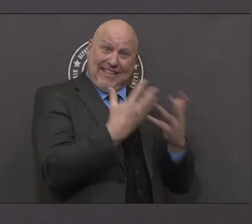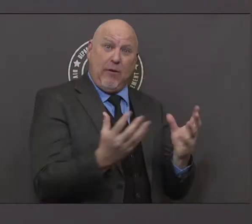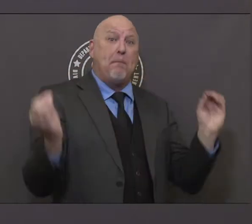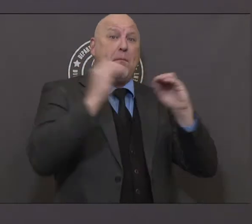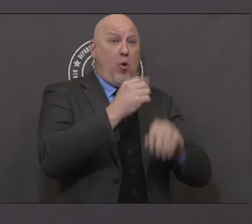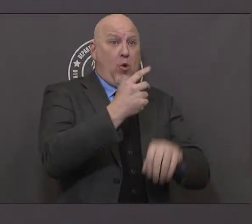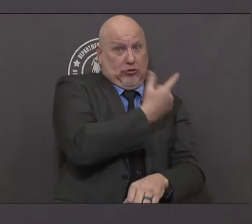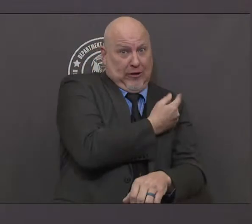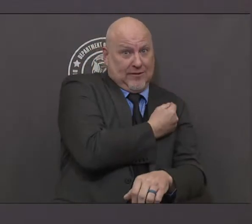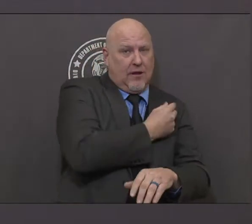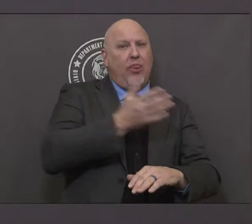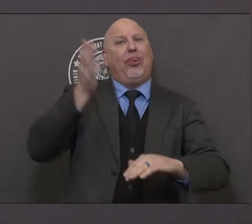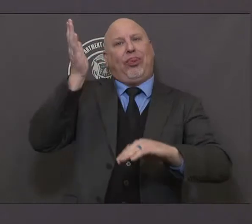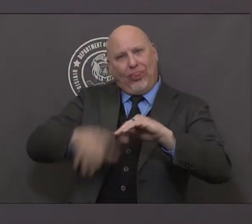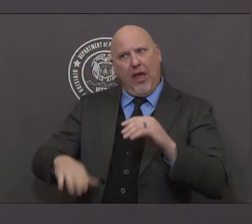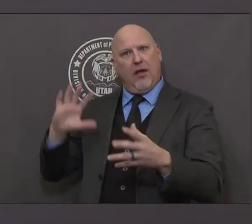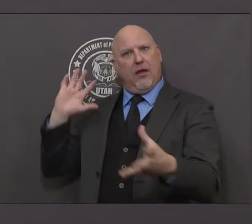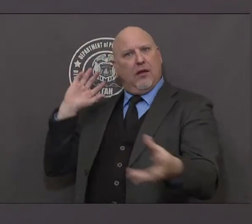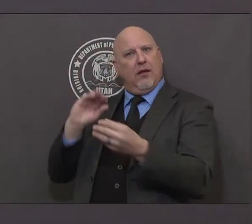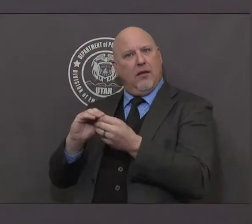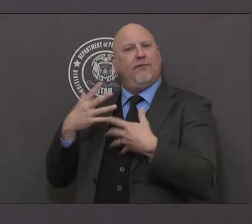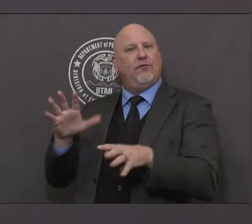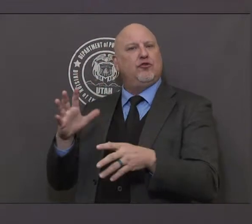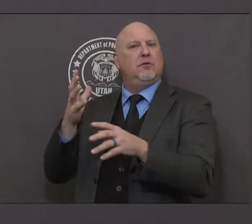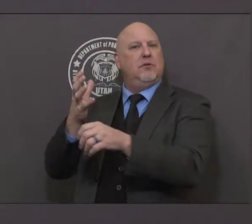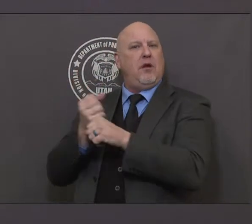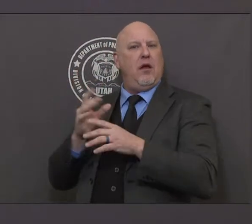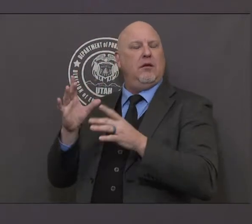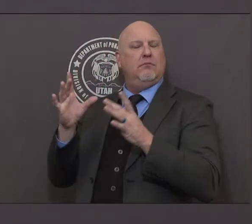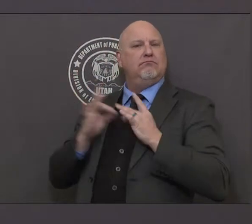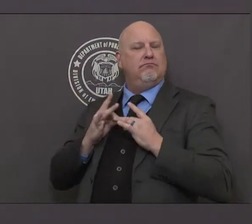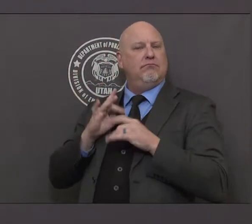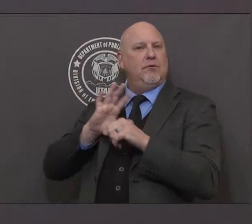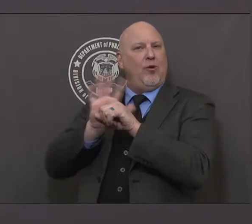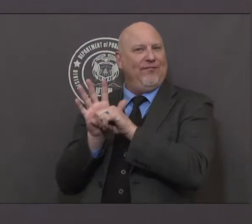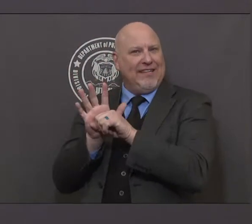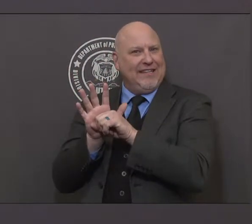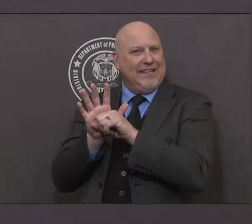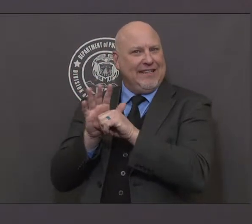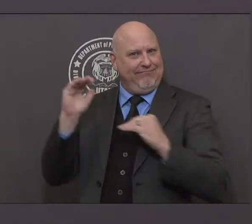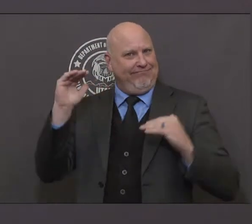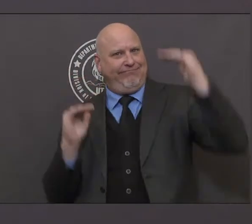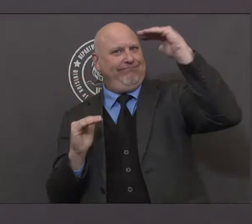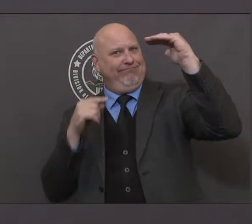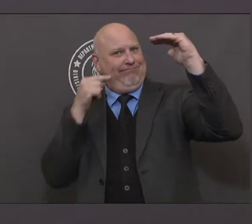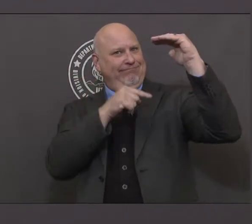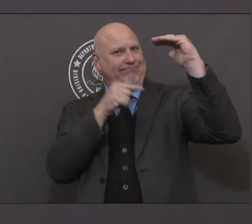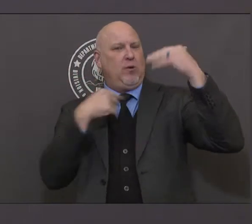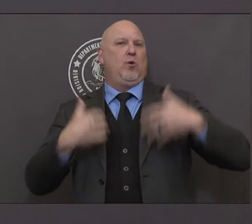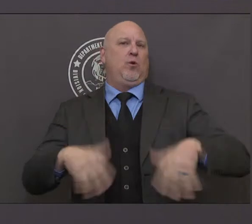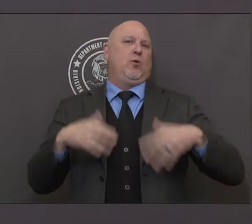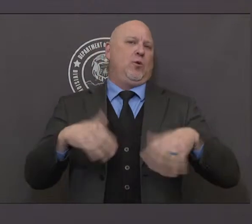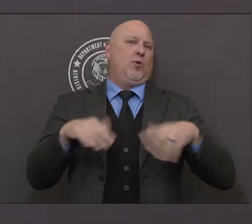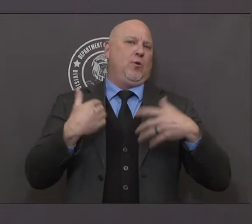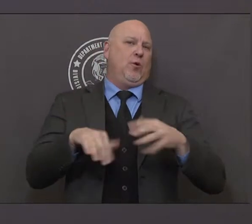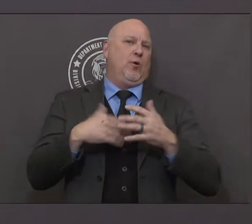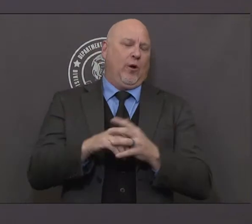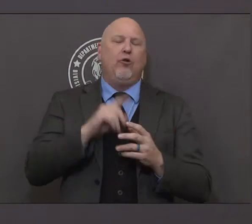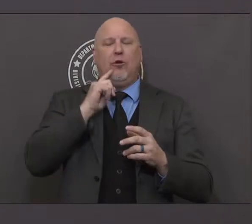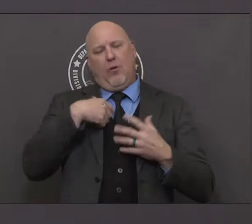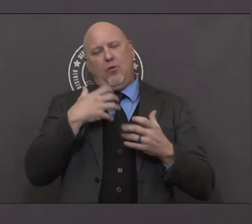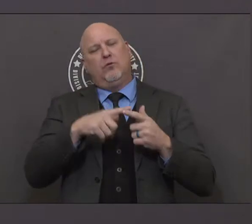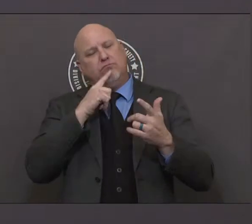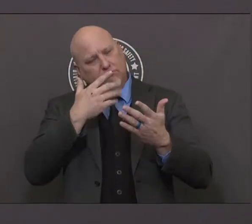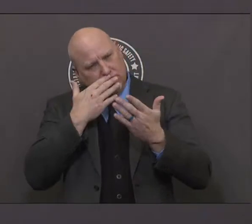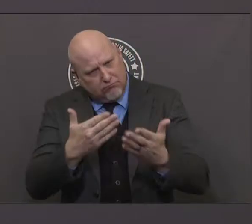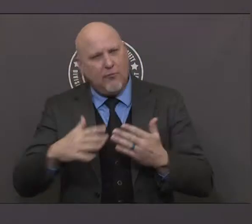for COVID in our state. And again, I want to thank our local healthcare providers and local health departments in this effort.